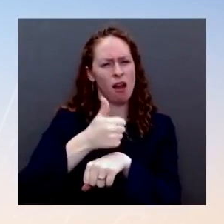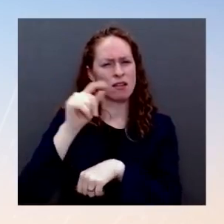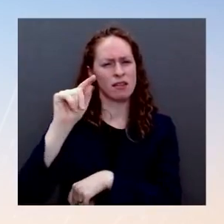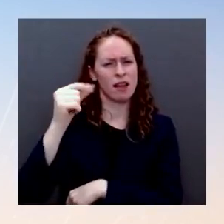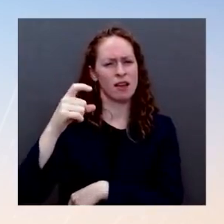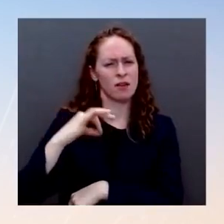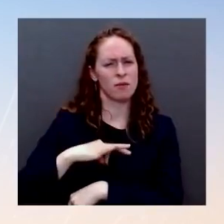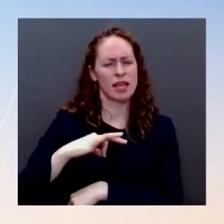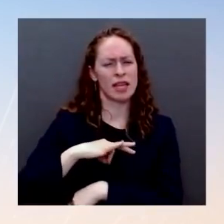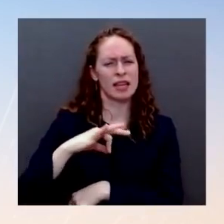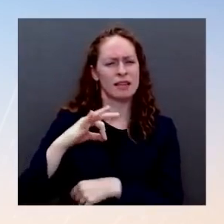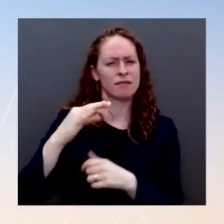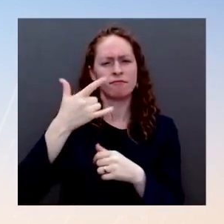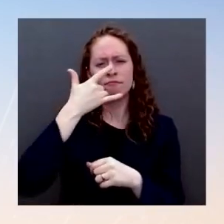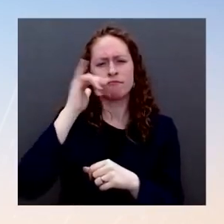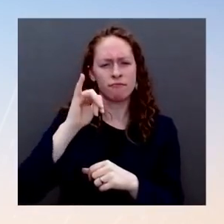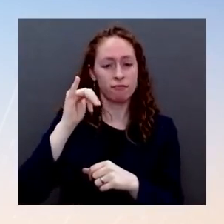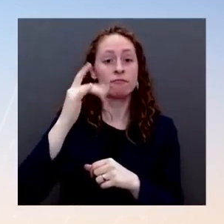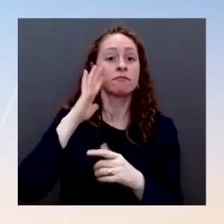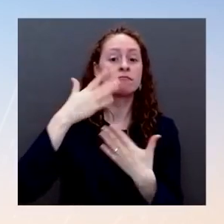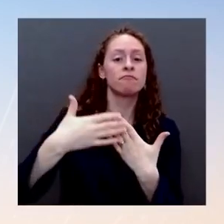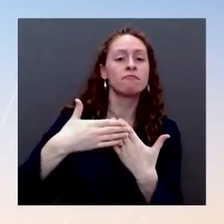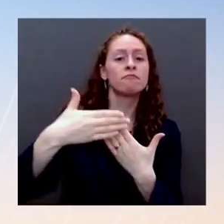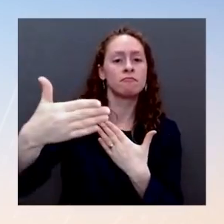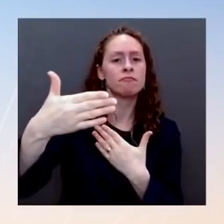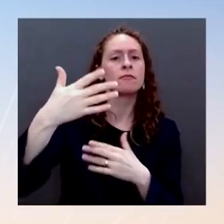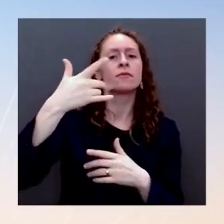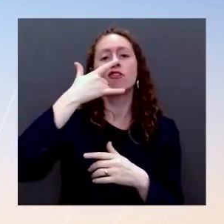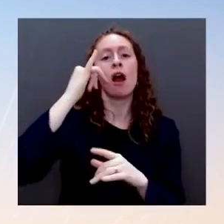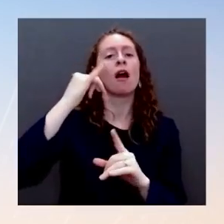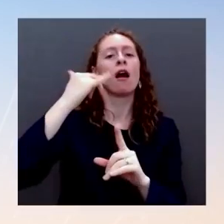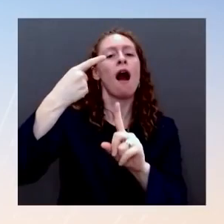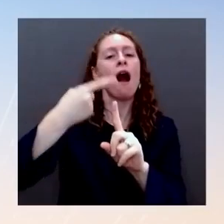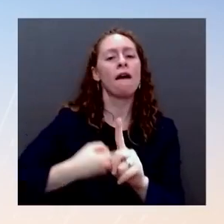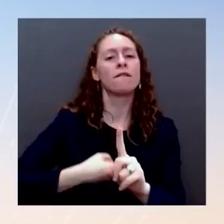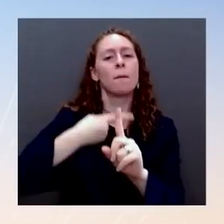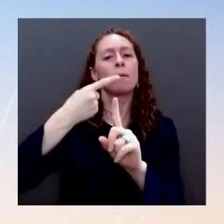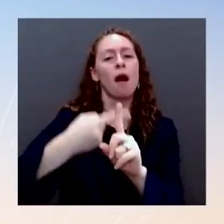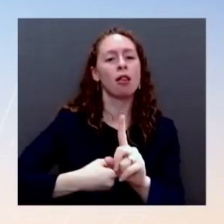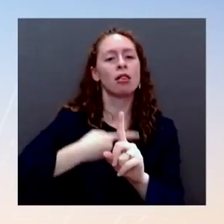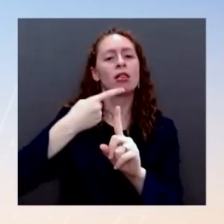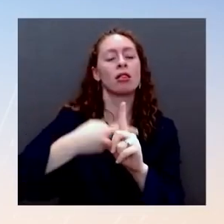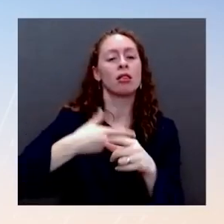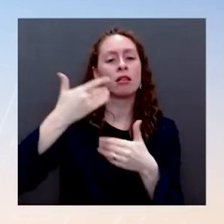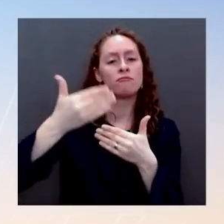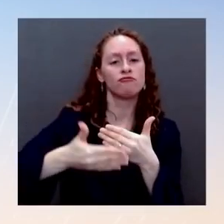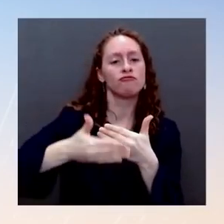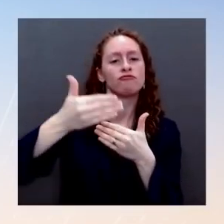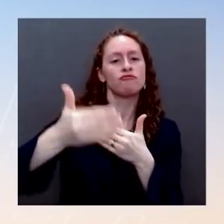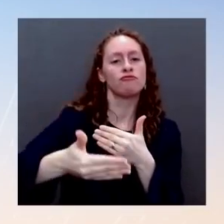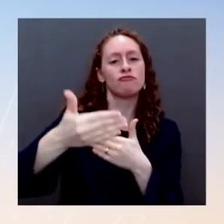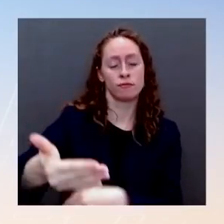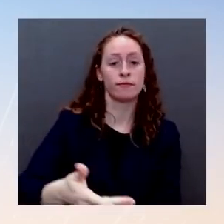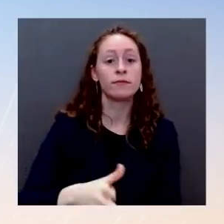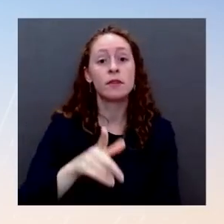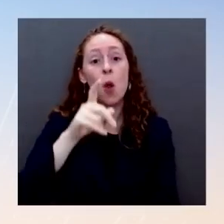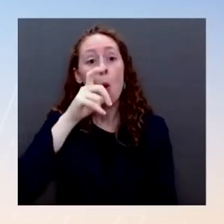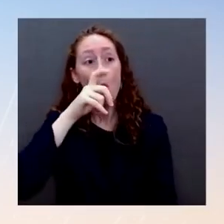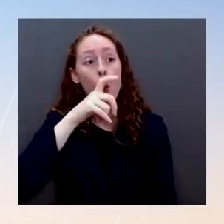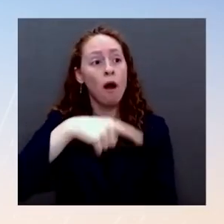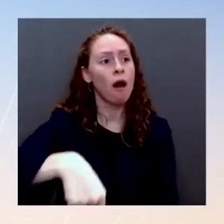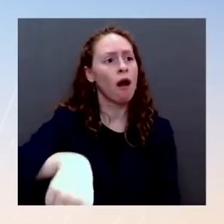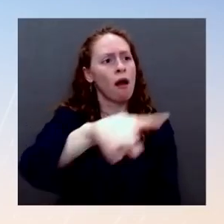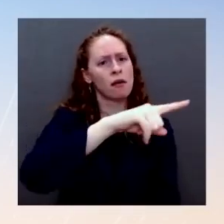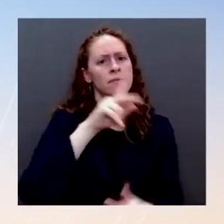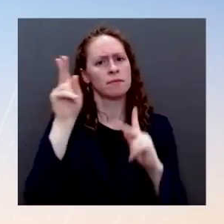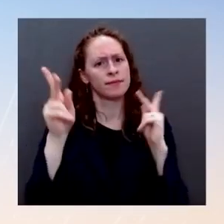their taxes, they will get the other half. So we absolutely want it to be extended. We're going to fight for that. But there is also additional payment that will come